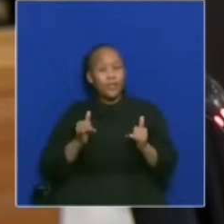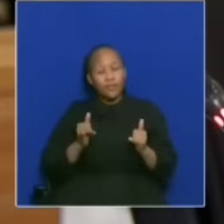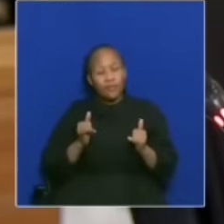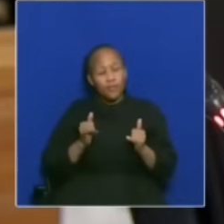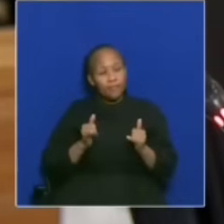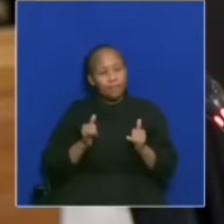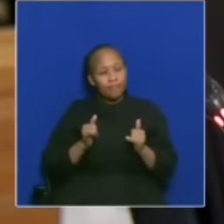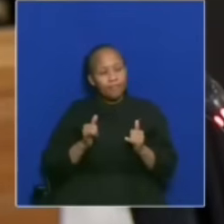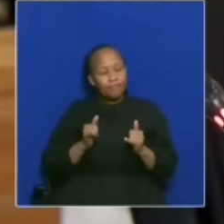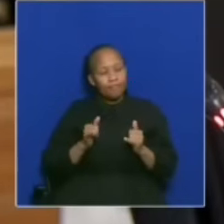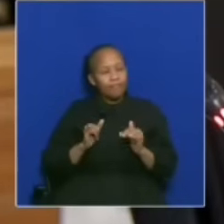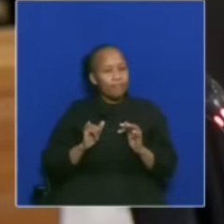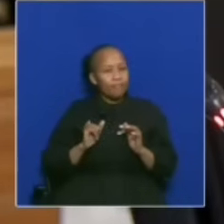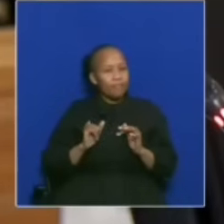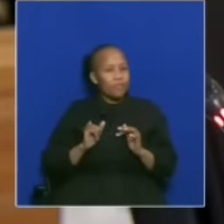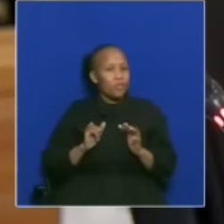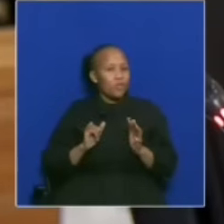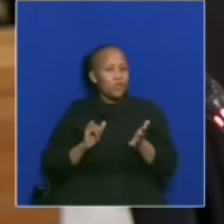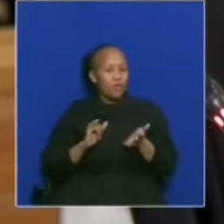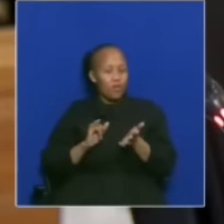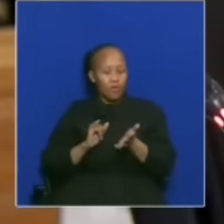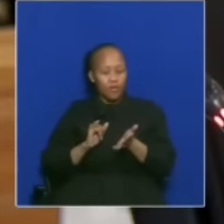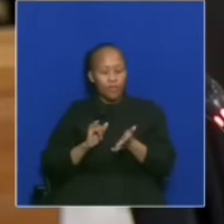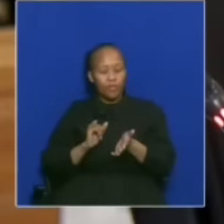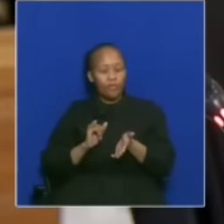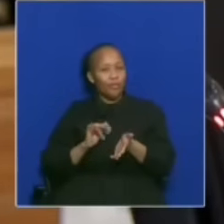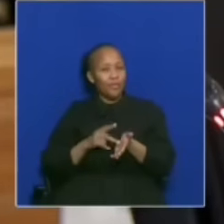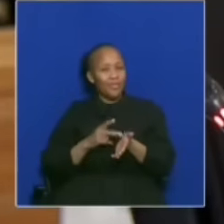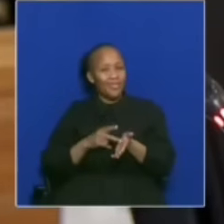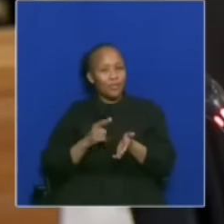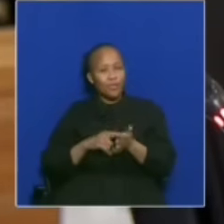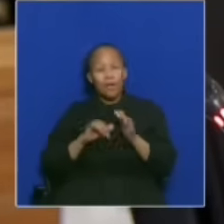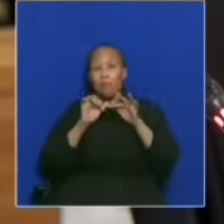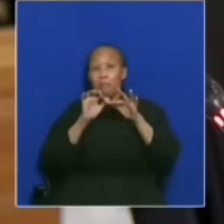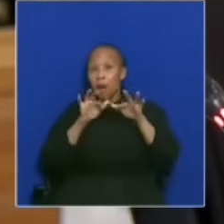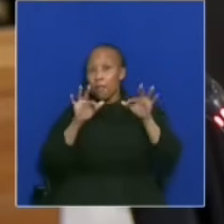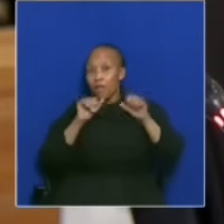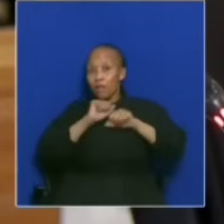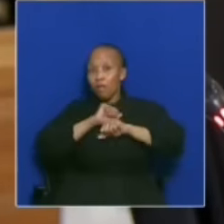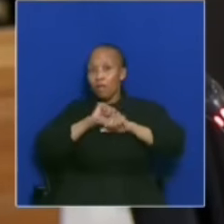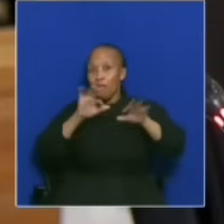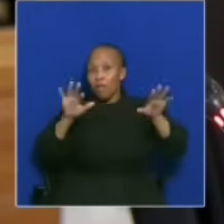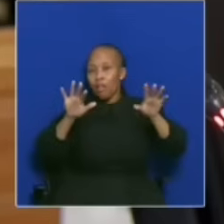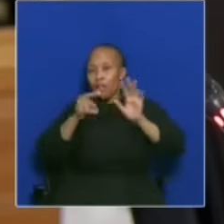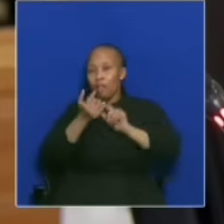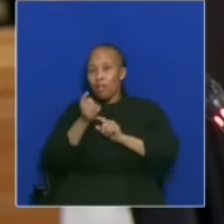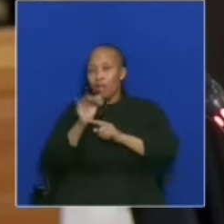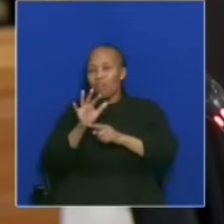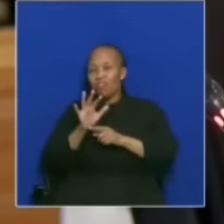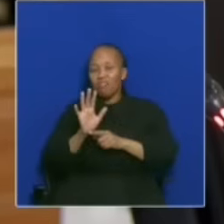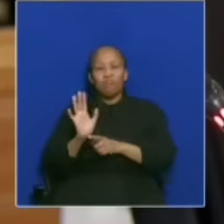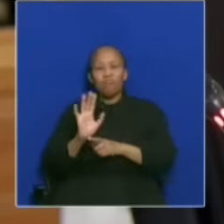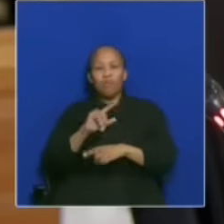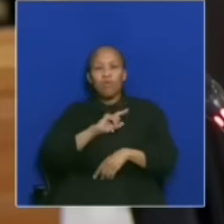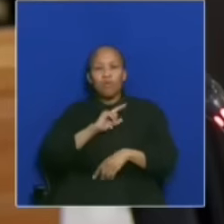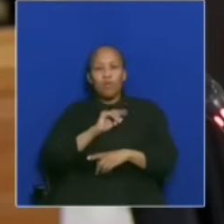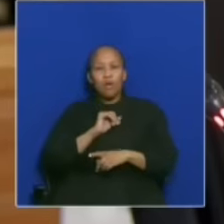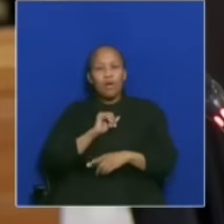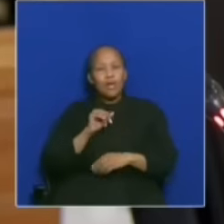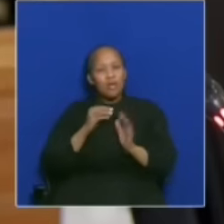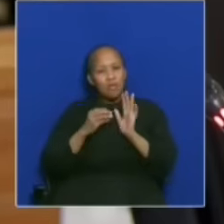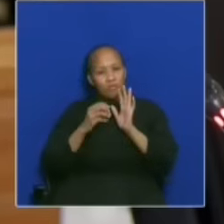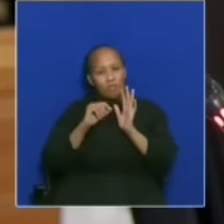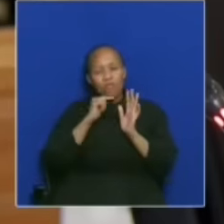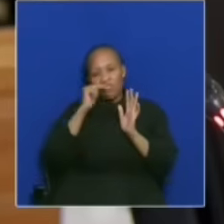display it publicly because this is the chat with the officer who was responsible for